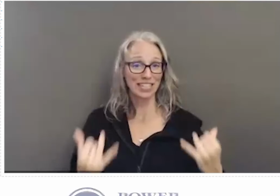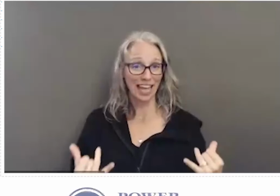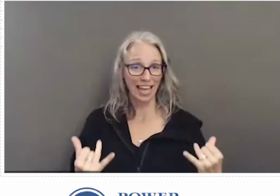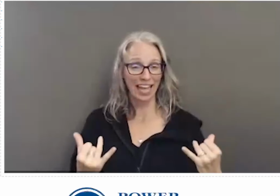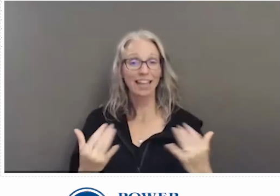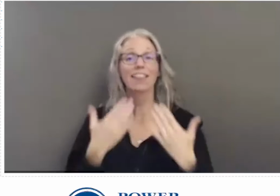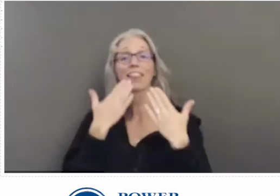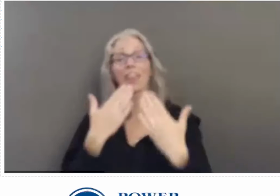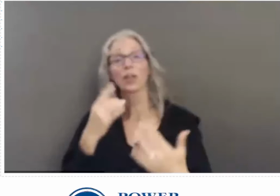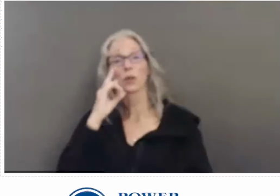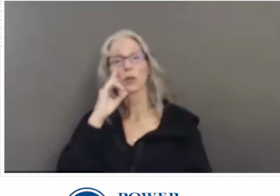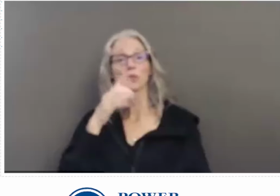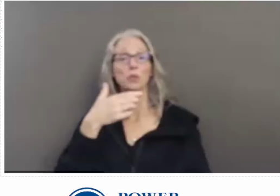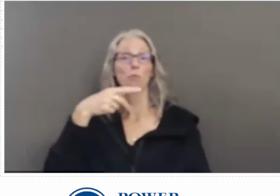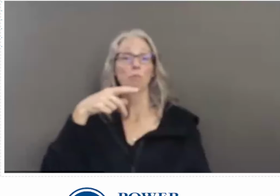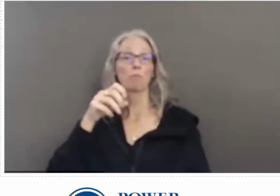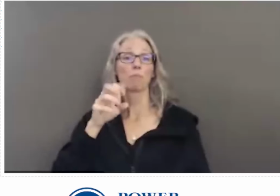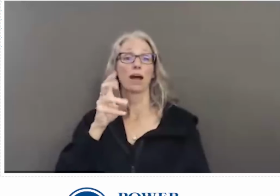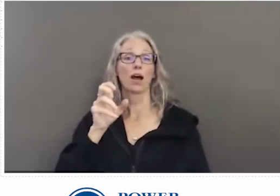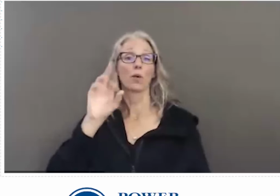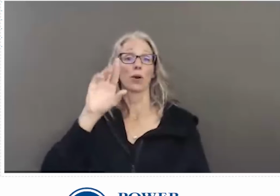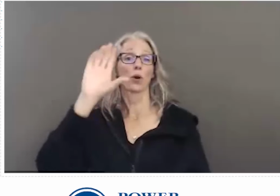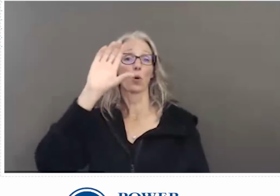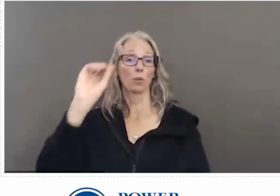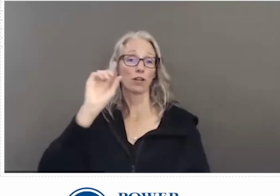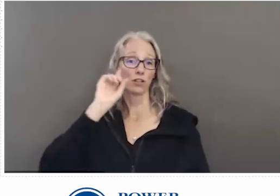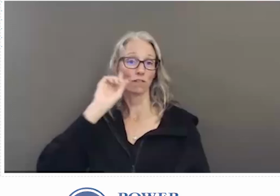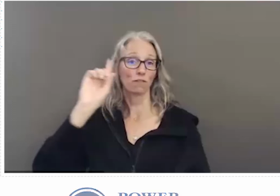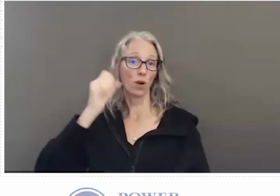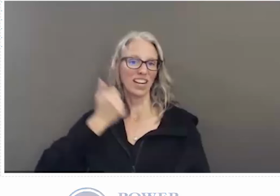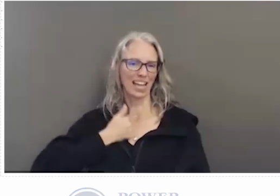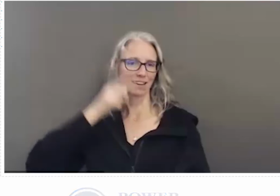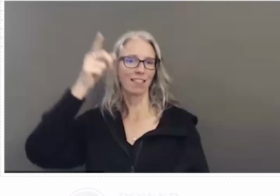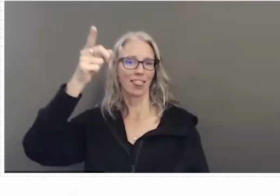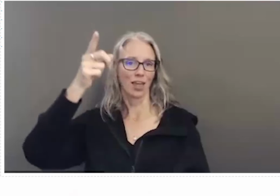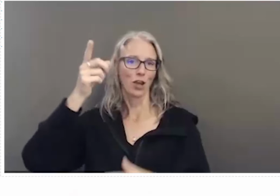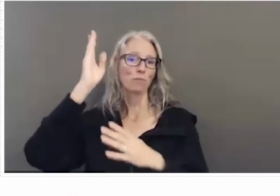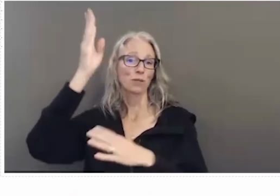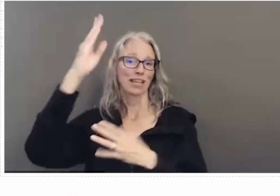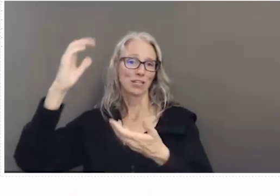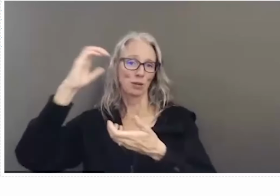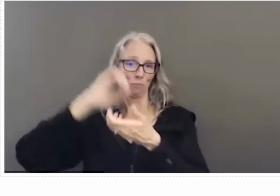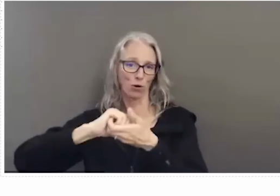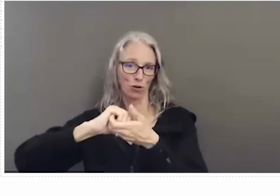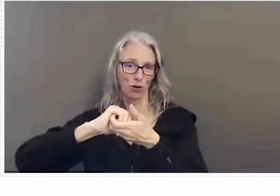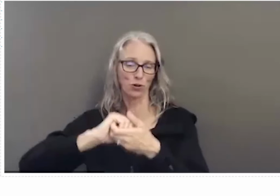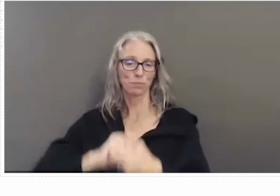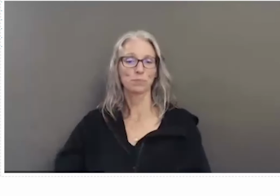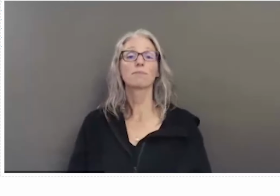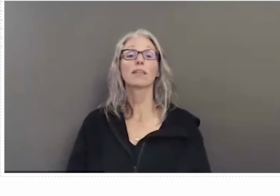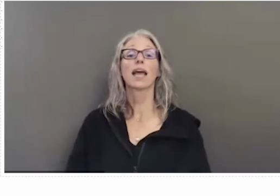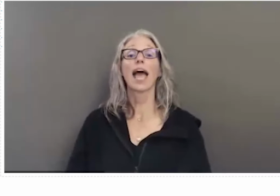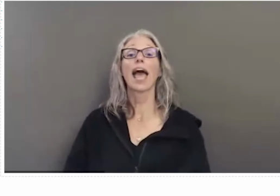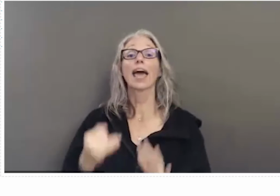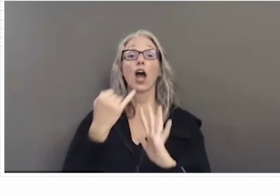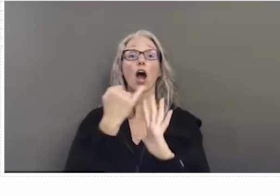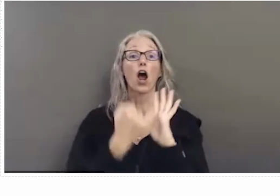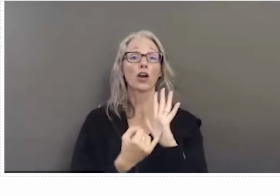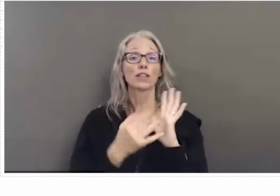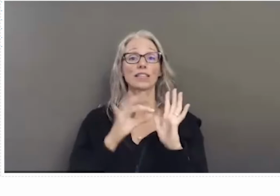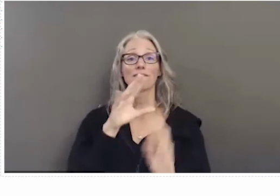Power Corporation of Canada, who is presenting partner of the Business and Arts Speaker Series. And since we touched on our Arts Fest program several times, I just